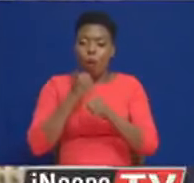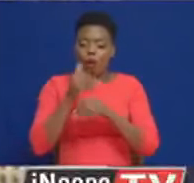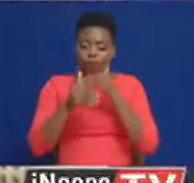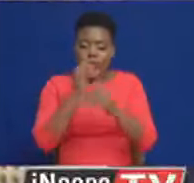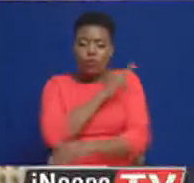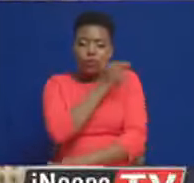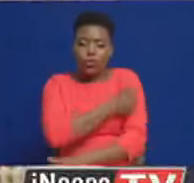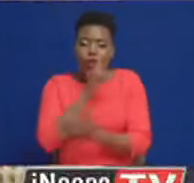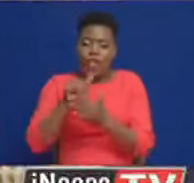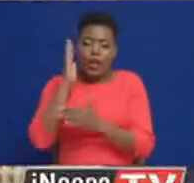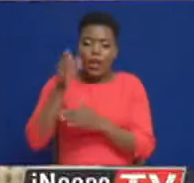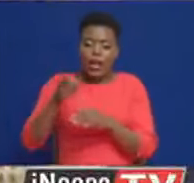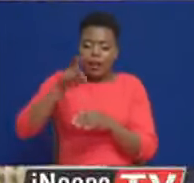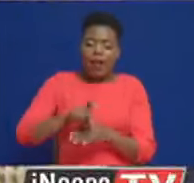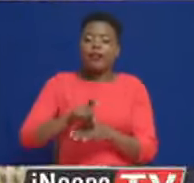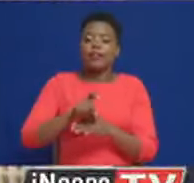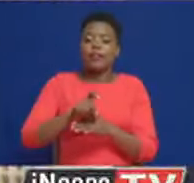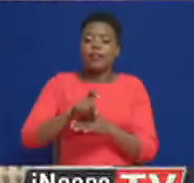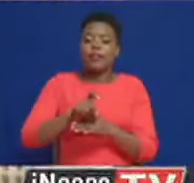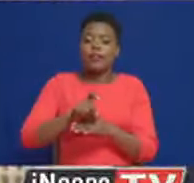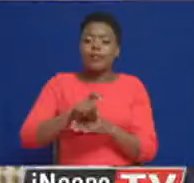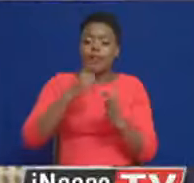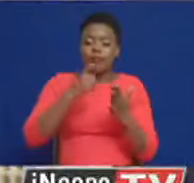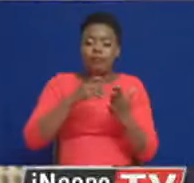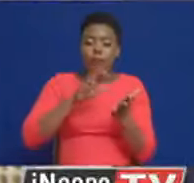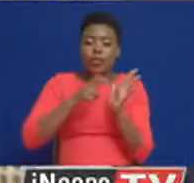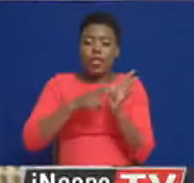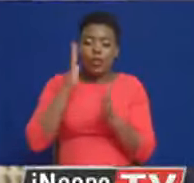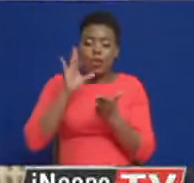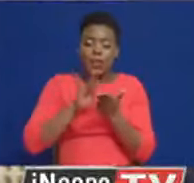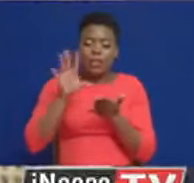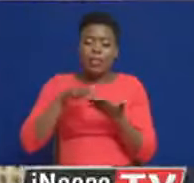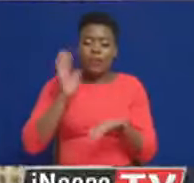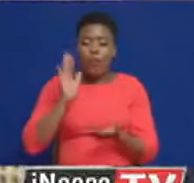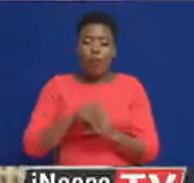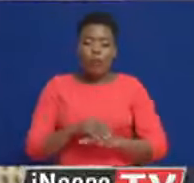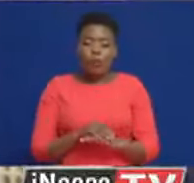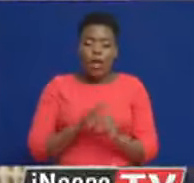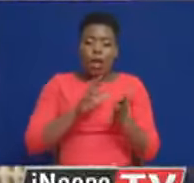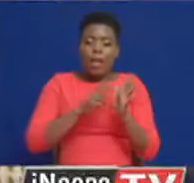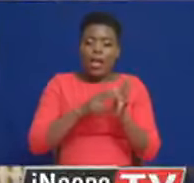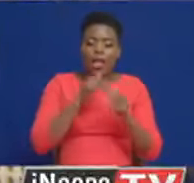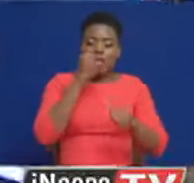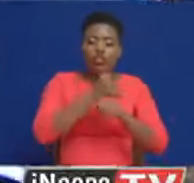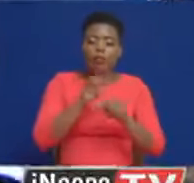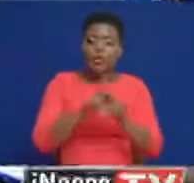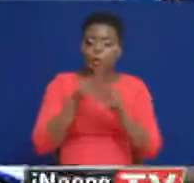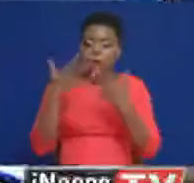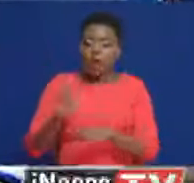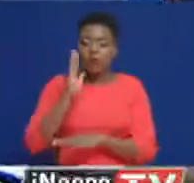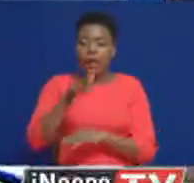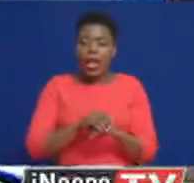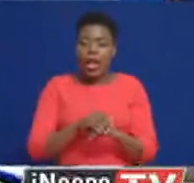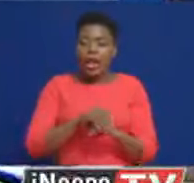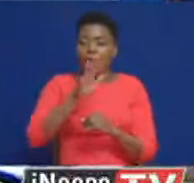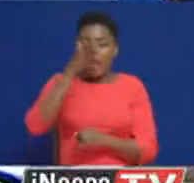increase the cost of such projects and increase unemployment. Uba